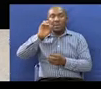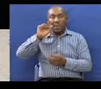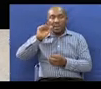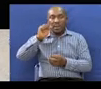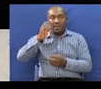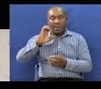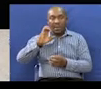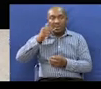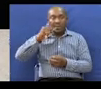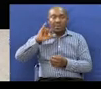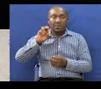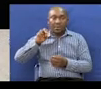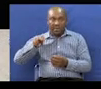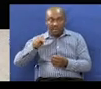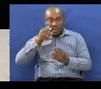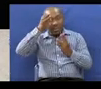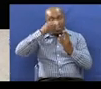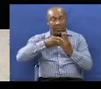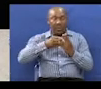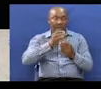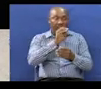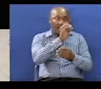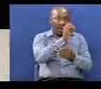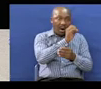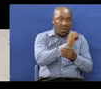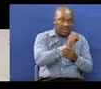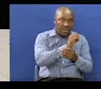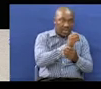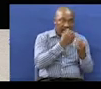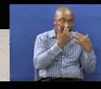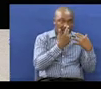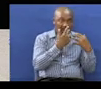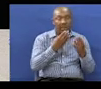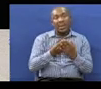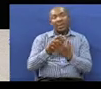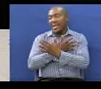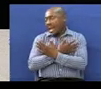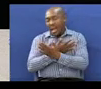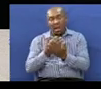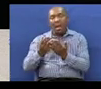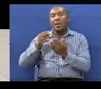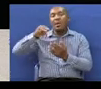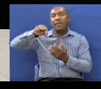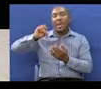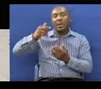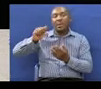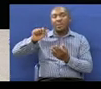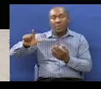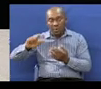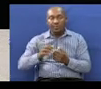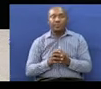non-metal. The reaction between oxygen and the non-metal. So number four,